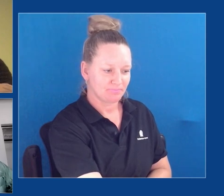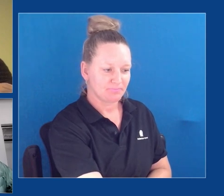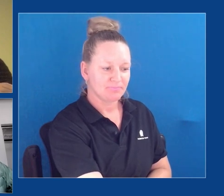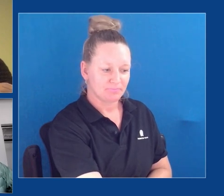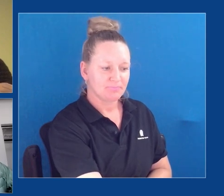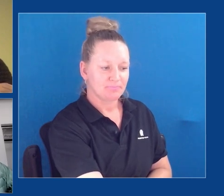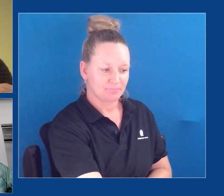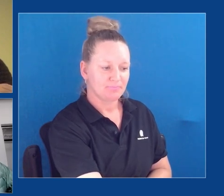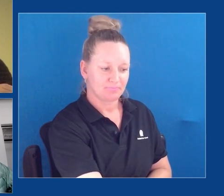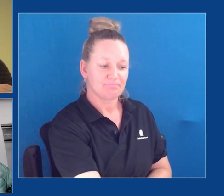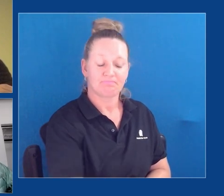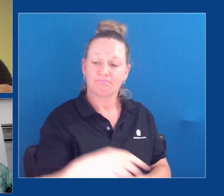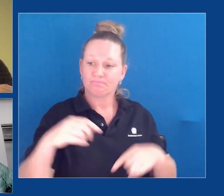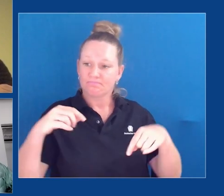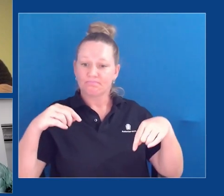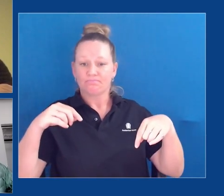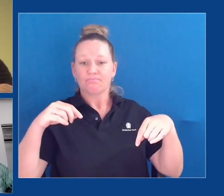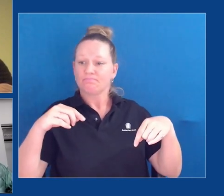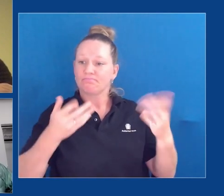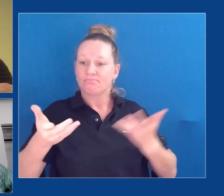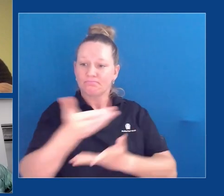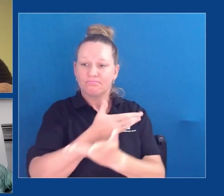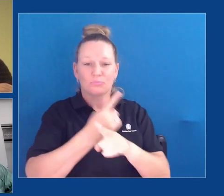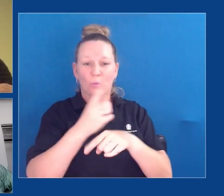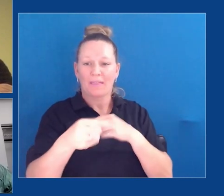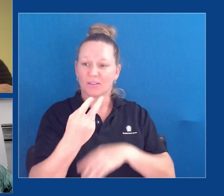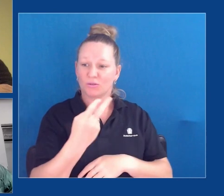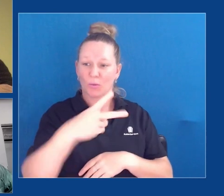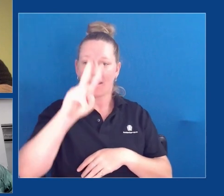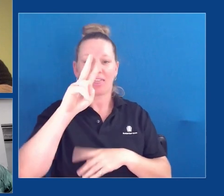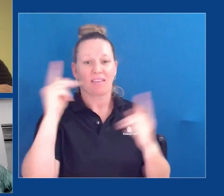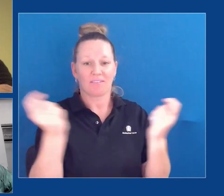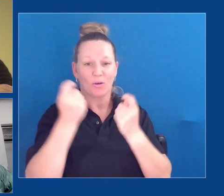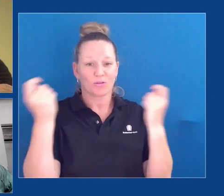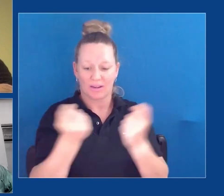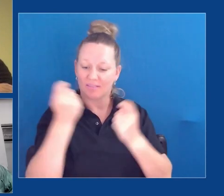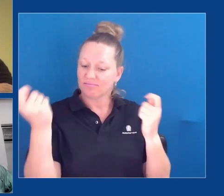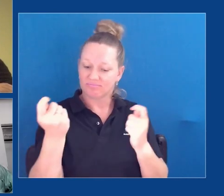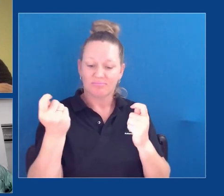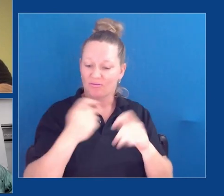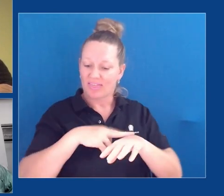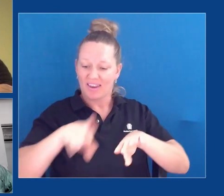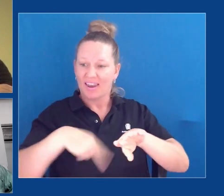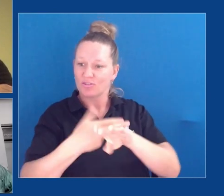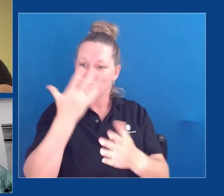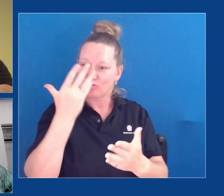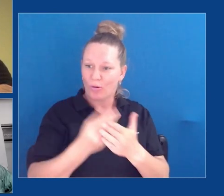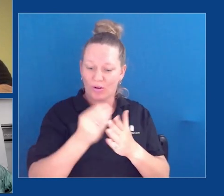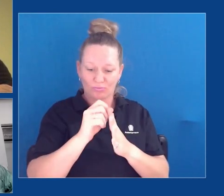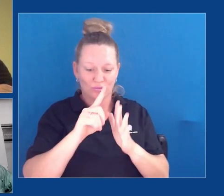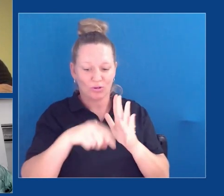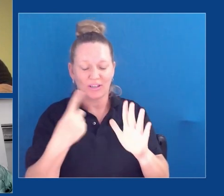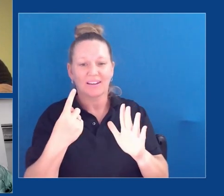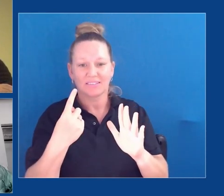Indigenous Performance in Australia, which was, it was founded pretty much 20 years ago, in August 20 years